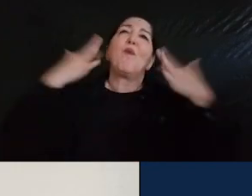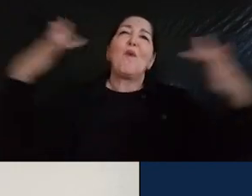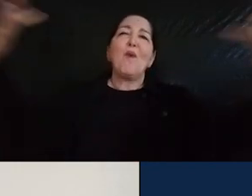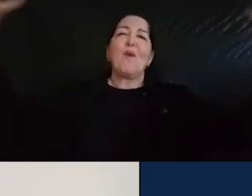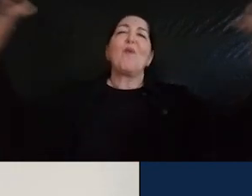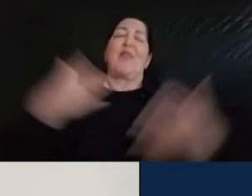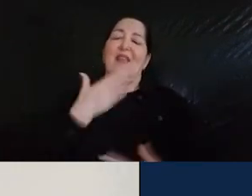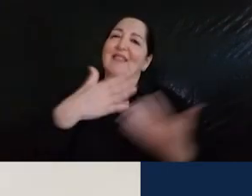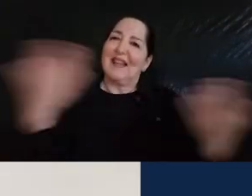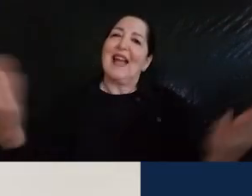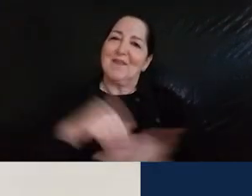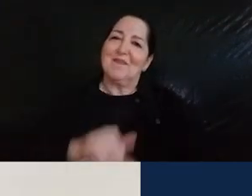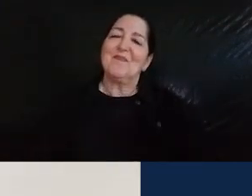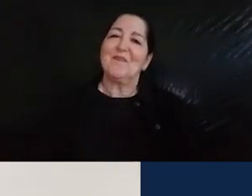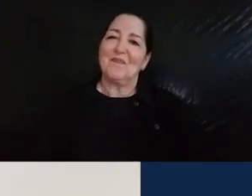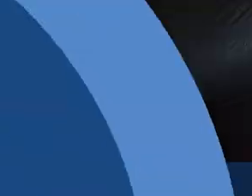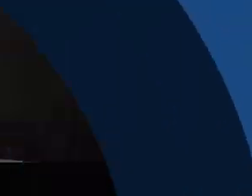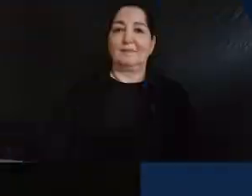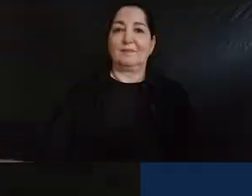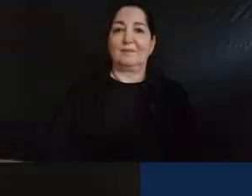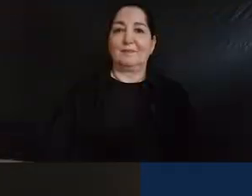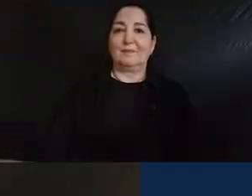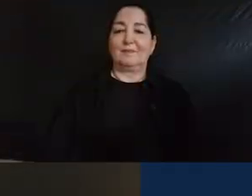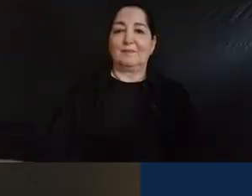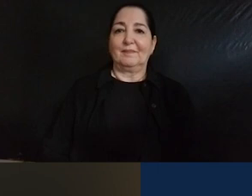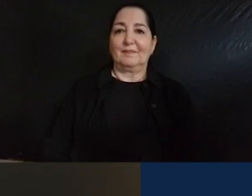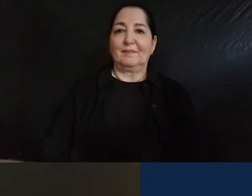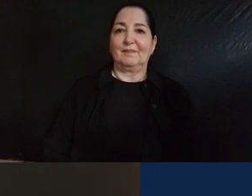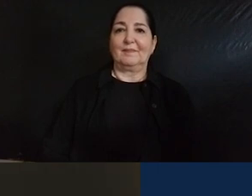audio life. Thanks again.